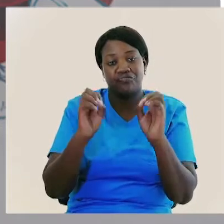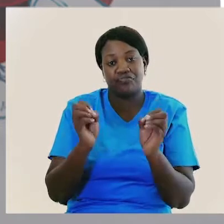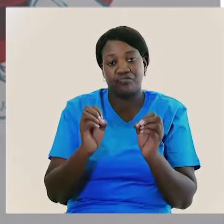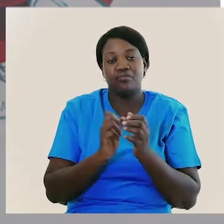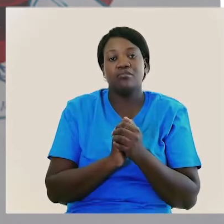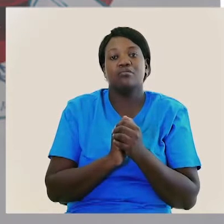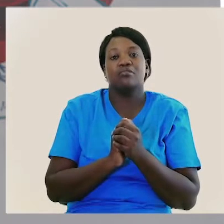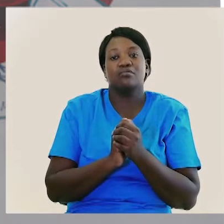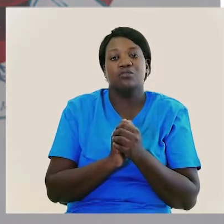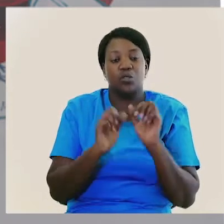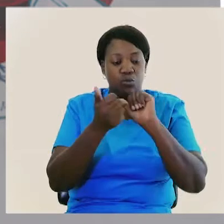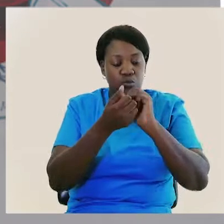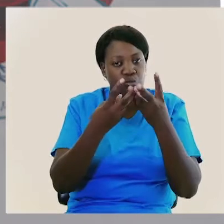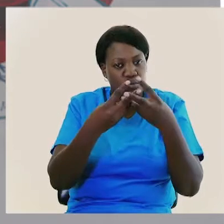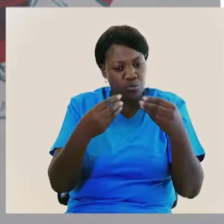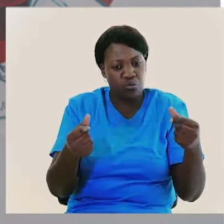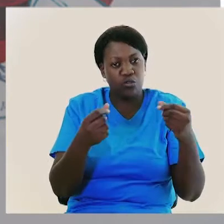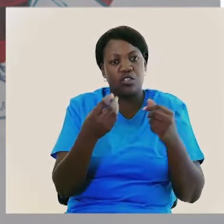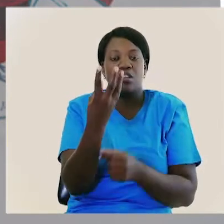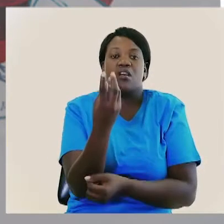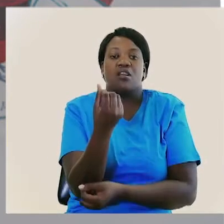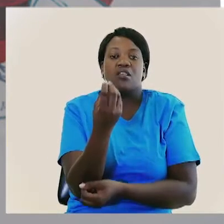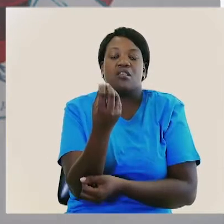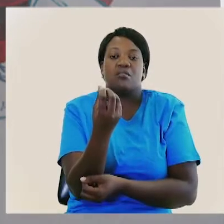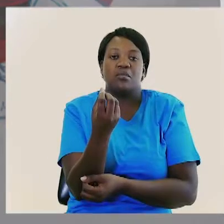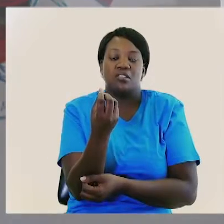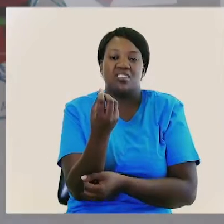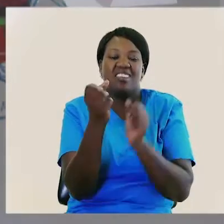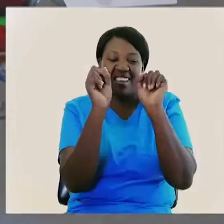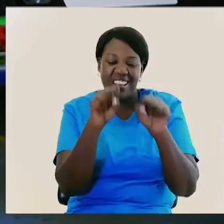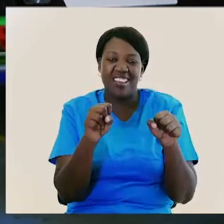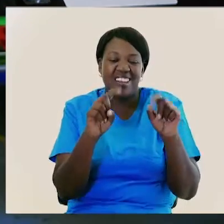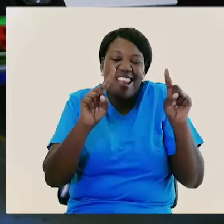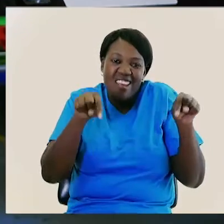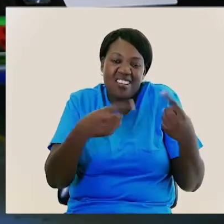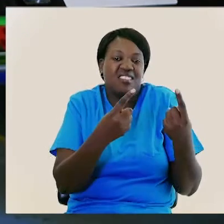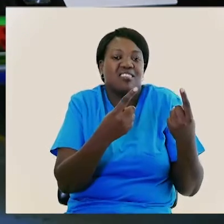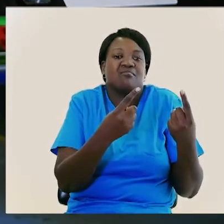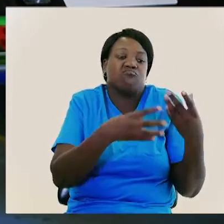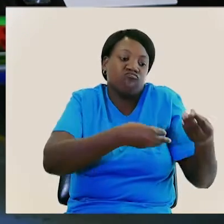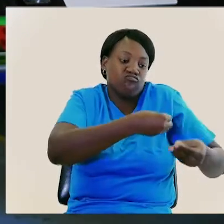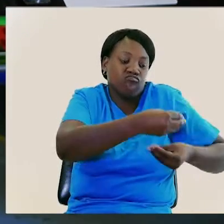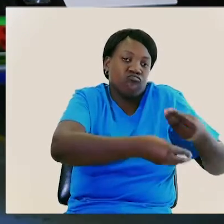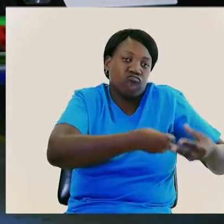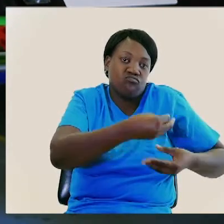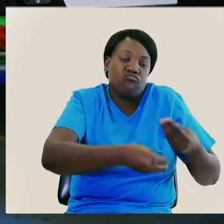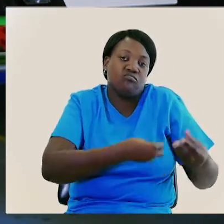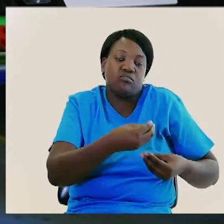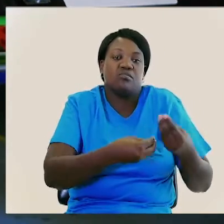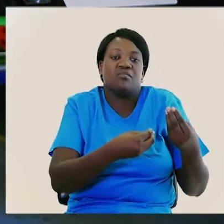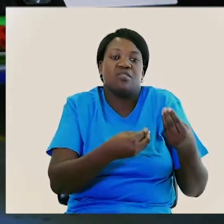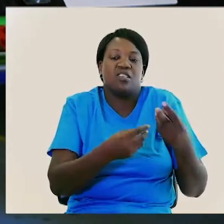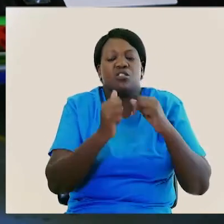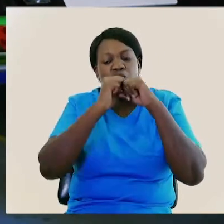problem, we use money which can be traded for anything. People cannot have everything they want, so they need to